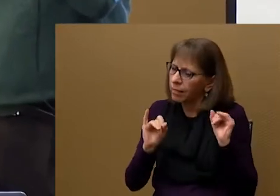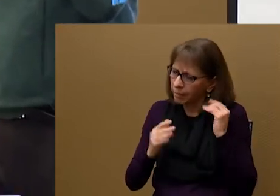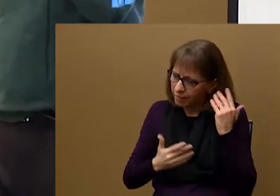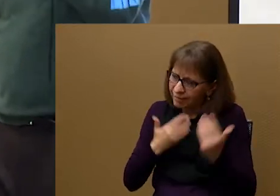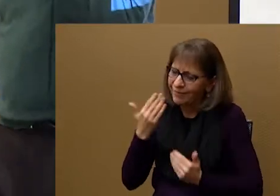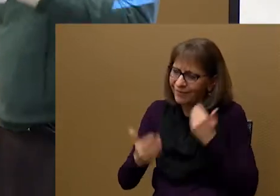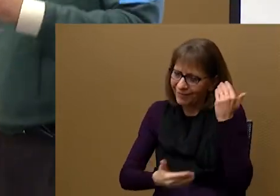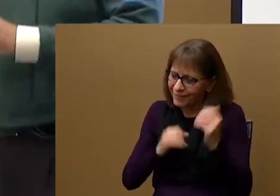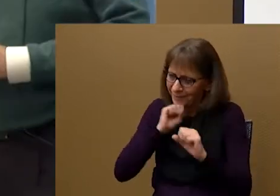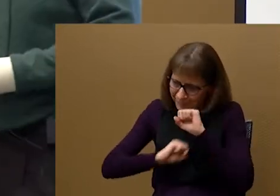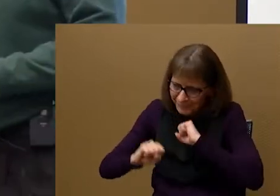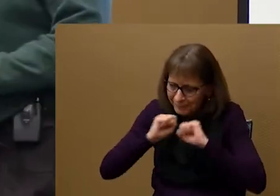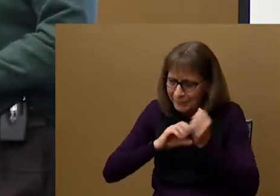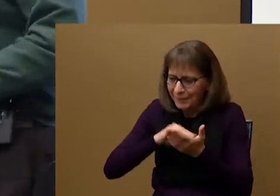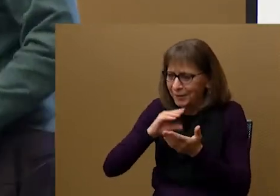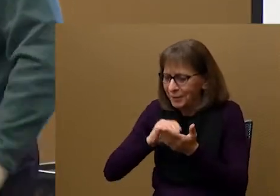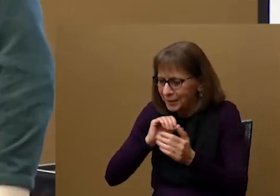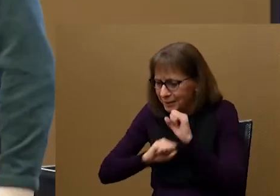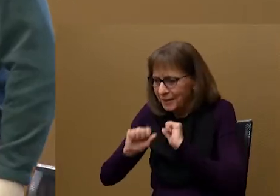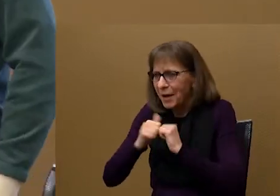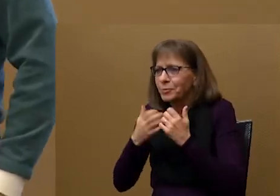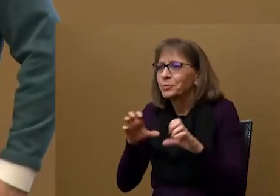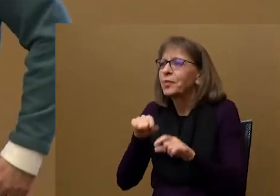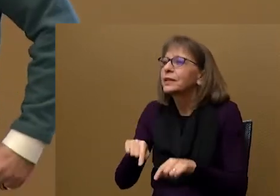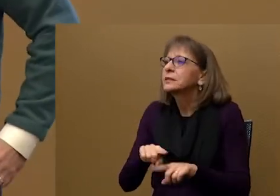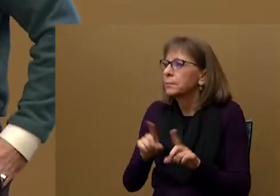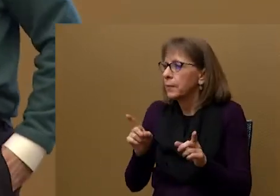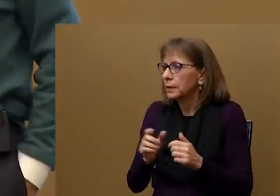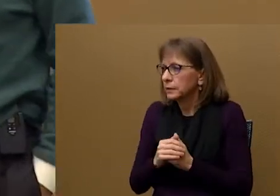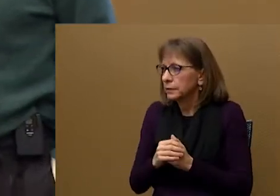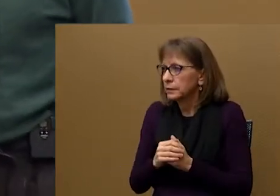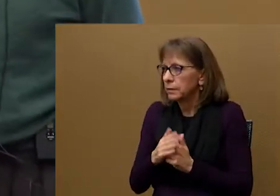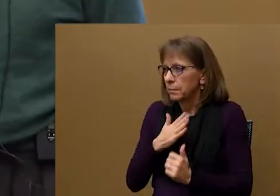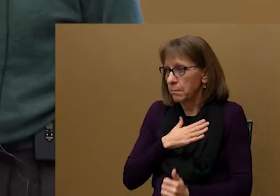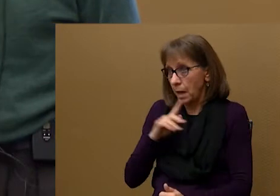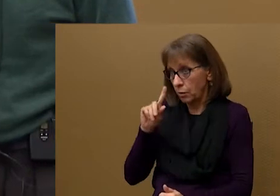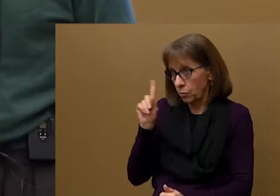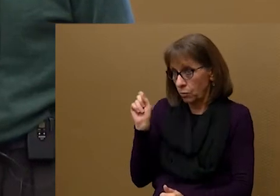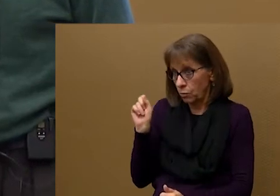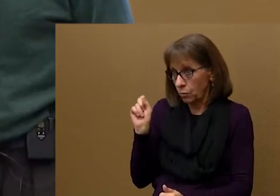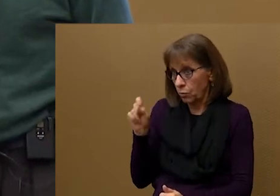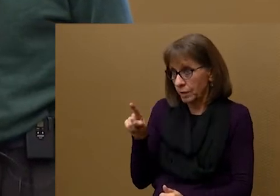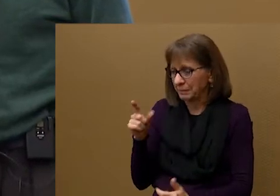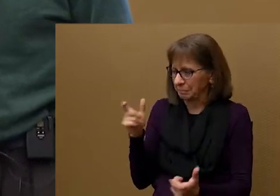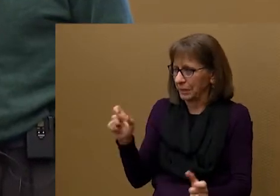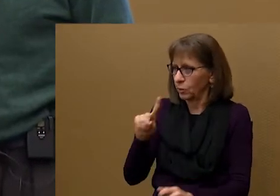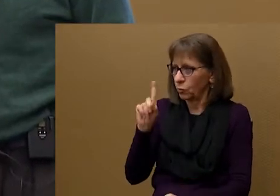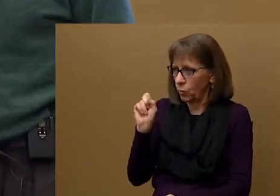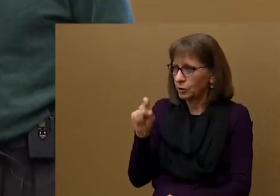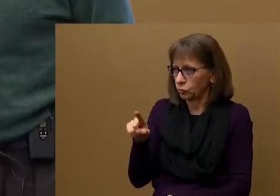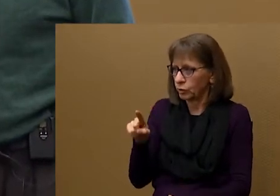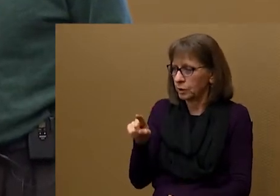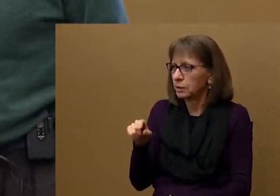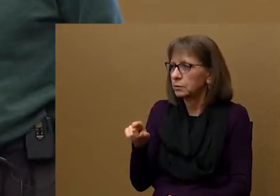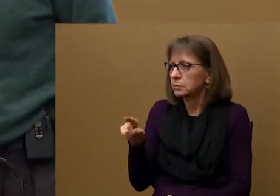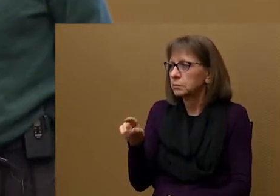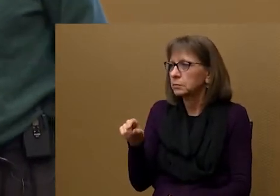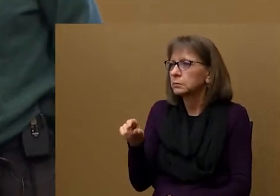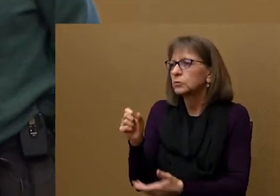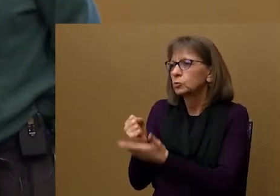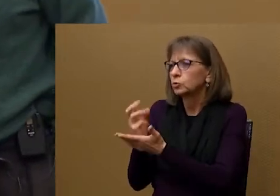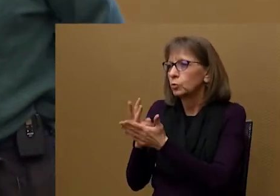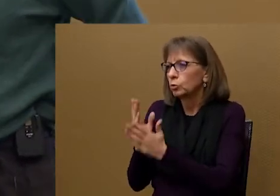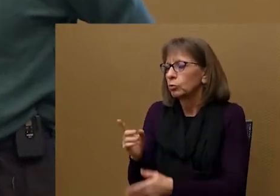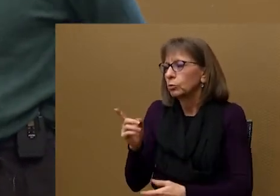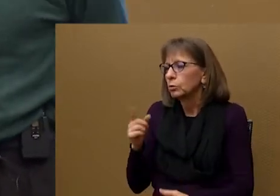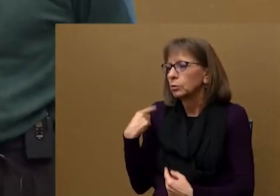school. I'm still kind of going through my trial by fire, learning how to do this. But my question, like sort of the big